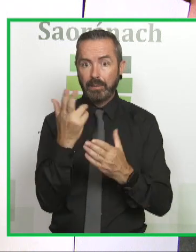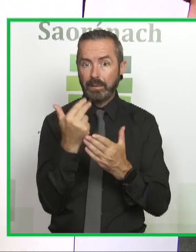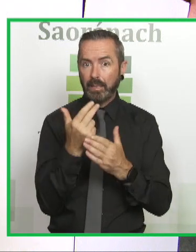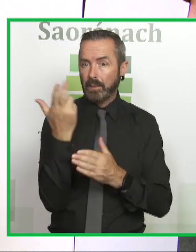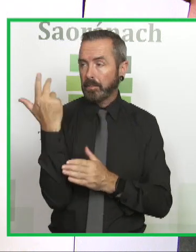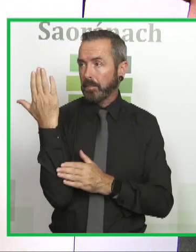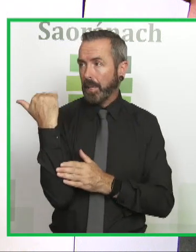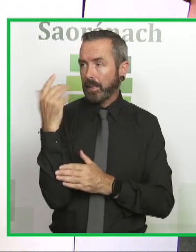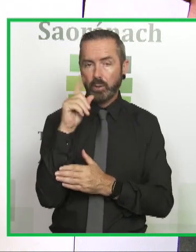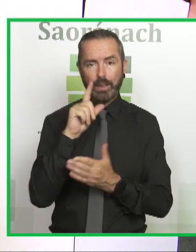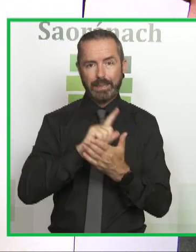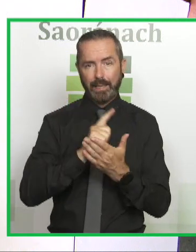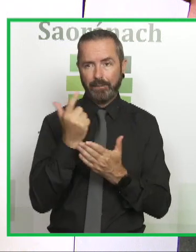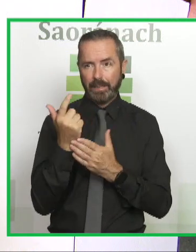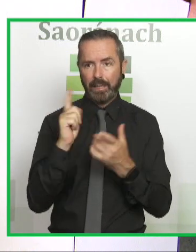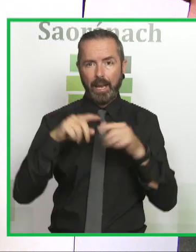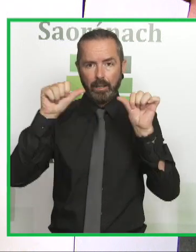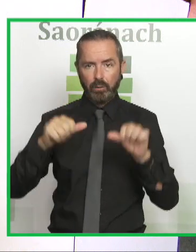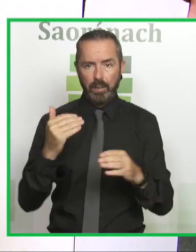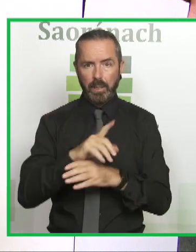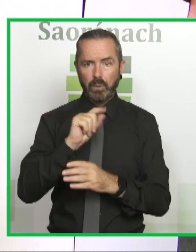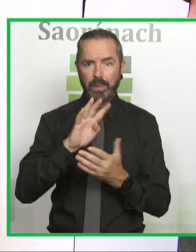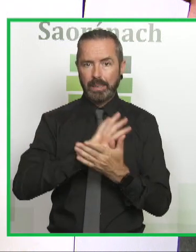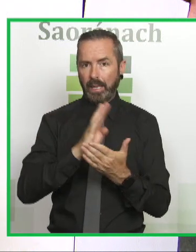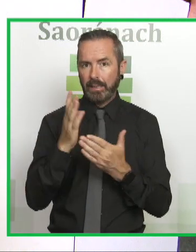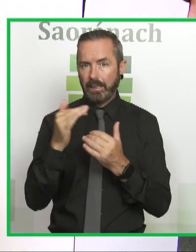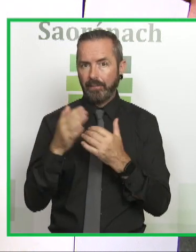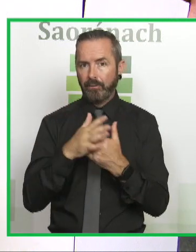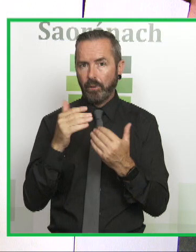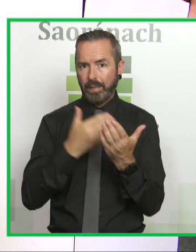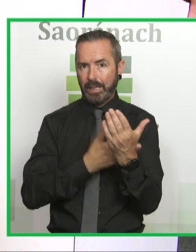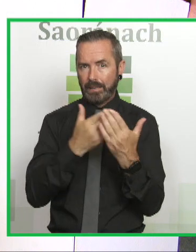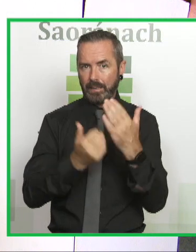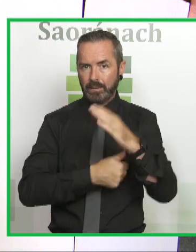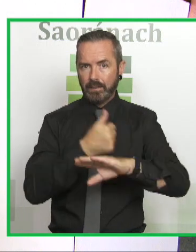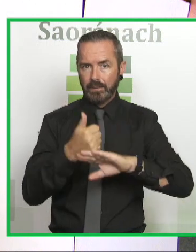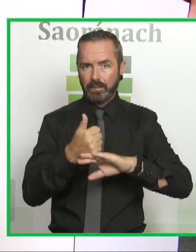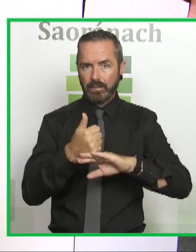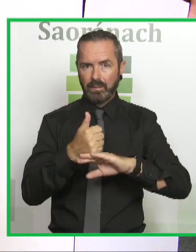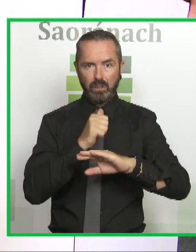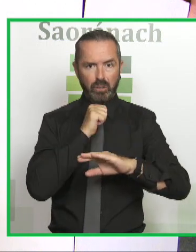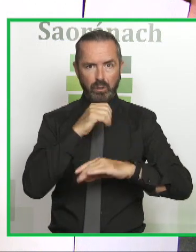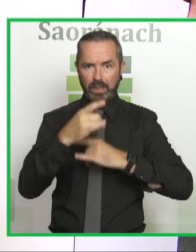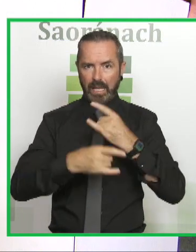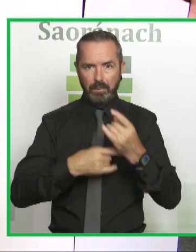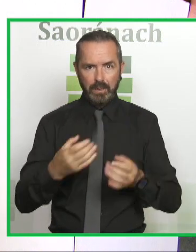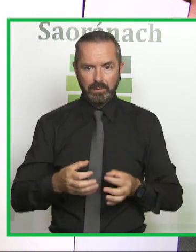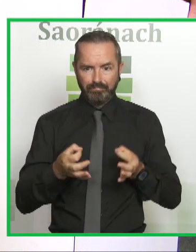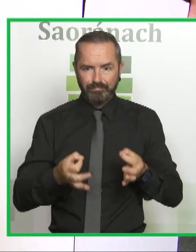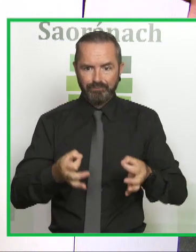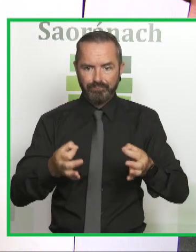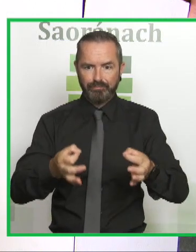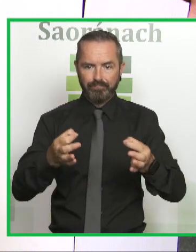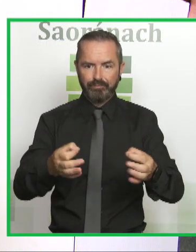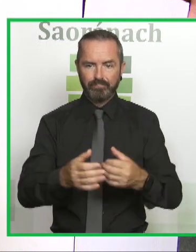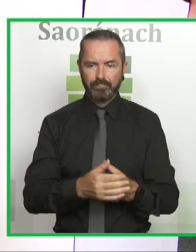2017, agreed by government in 2019 for amended legislation to take place, it has gone nowhere. And we didn't get any sense